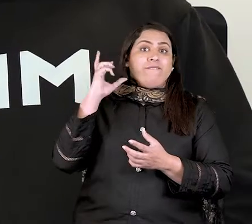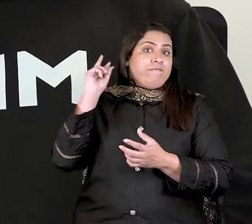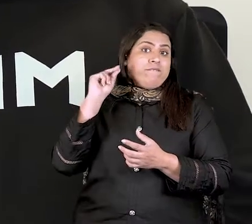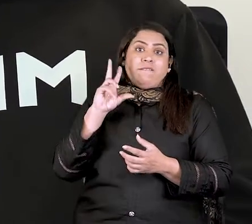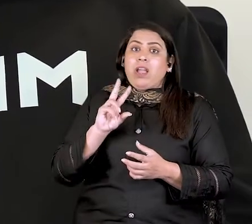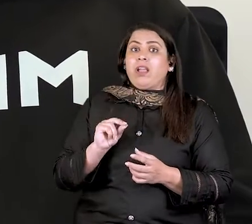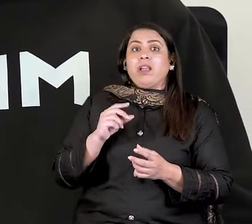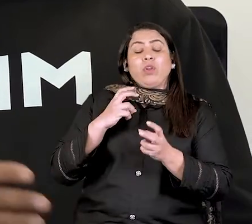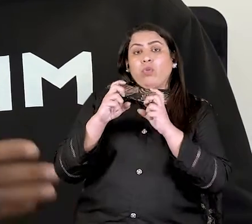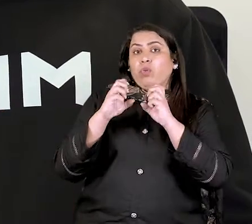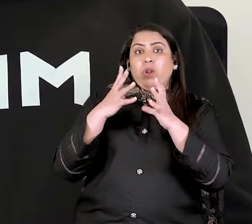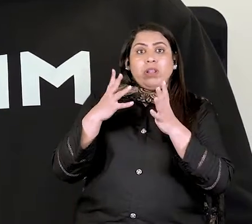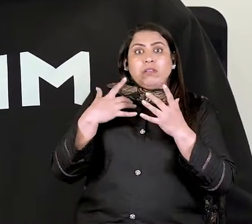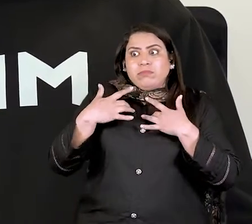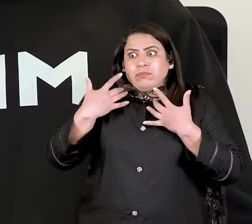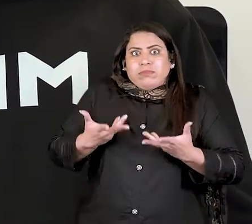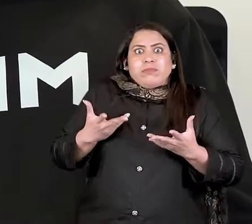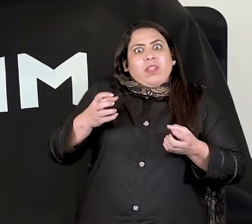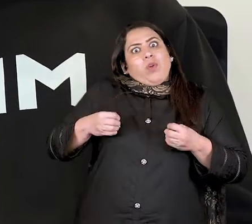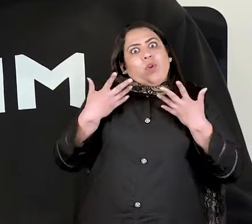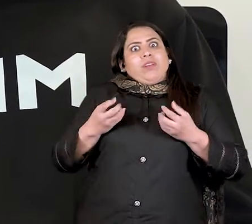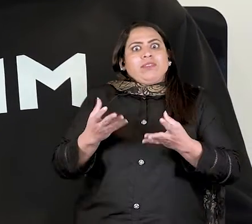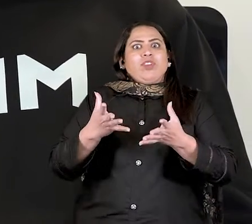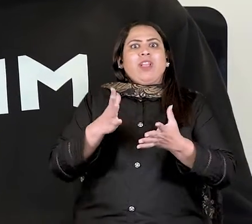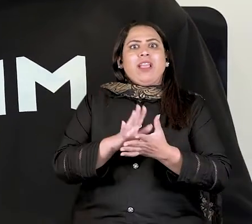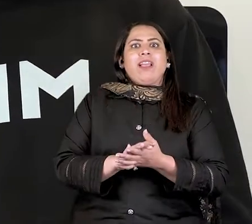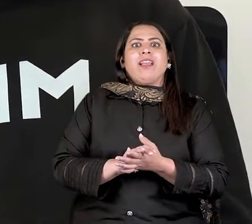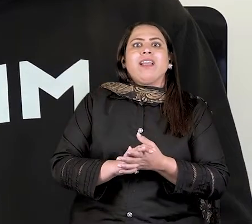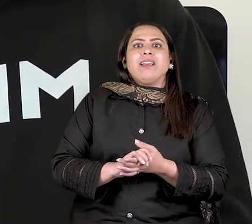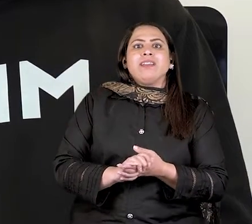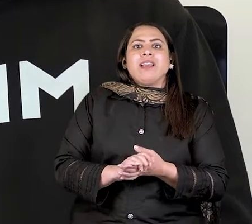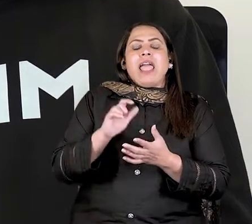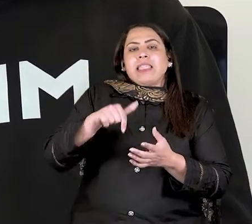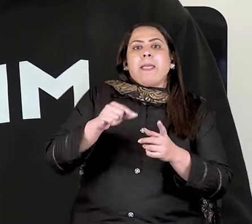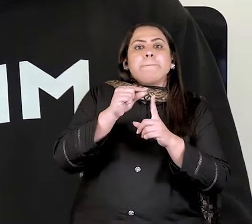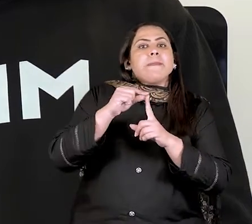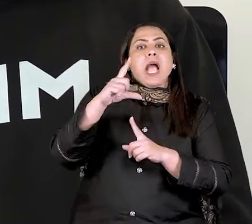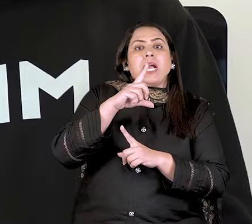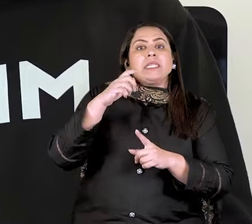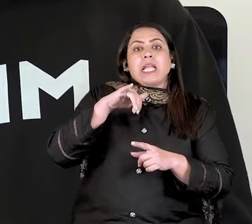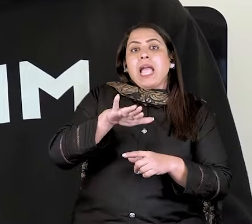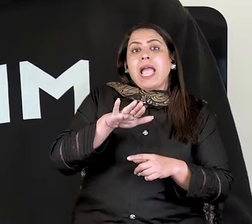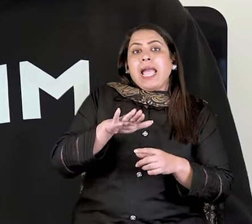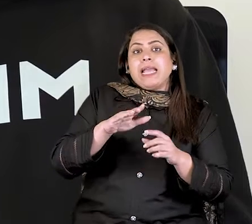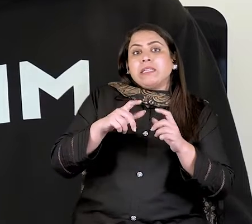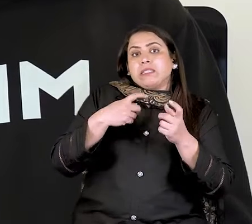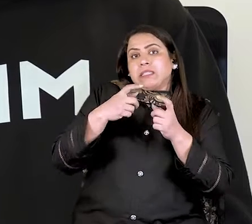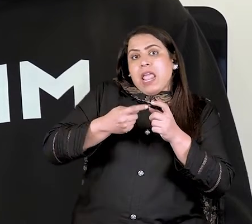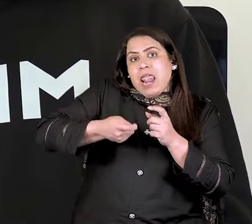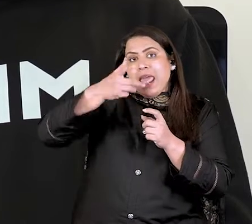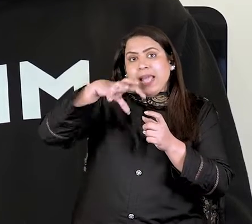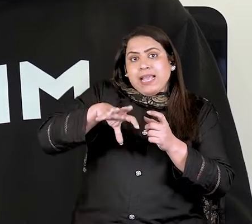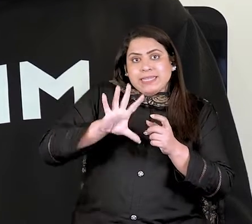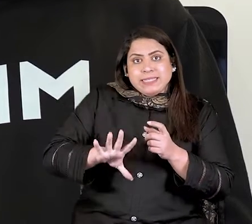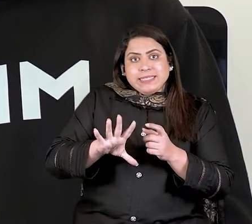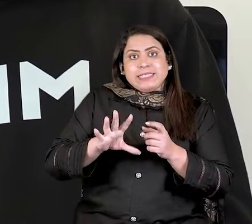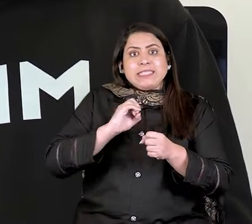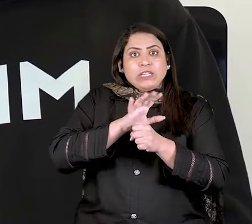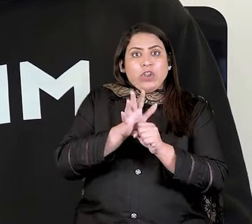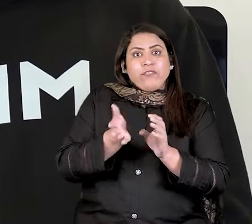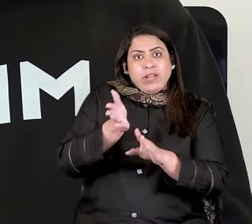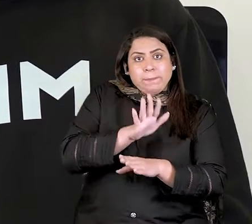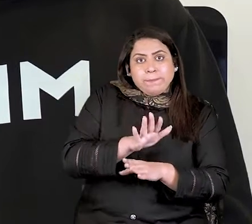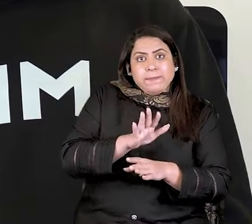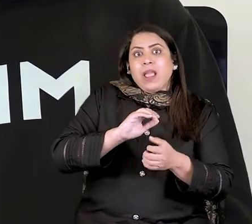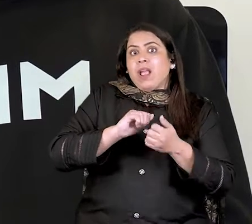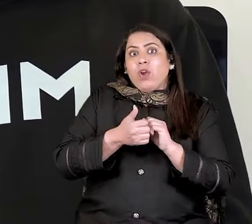it was never a conversation, what do you do, what not, and it was a very natural relationship. He doesn't know that in Pakistan I'm about to open my own restaurant,